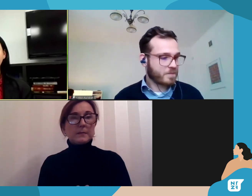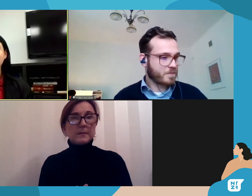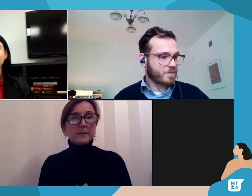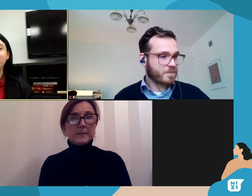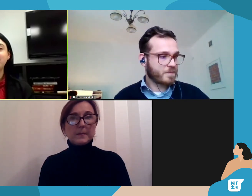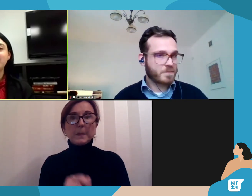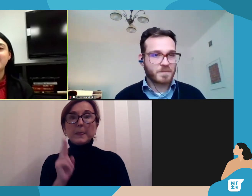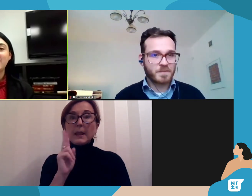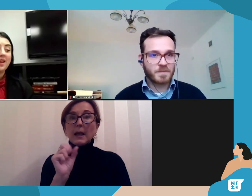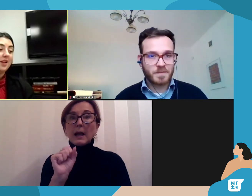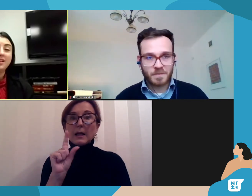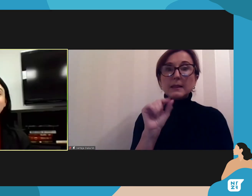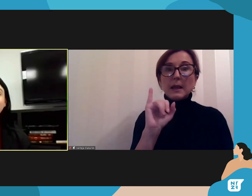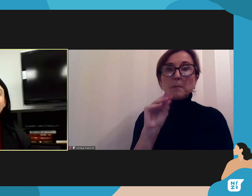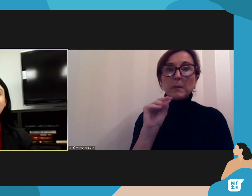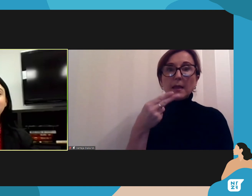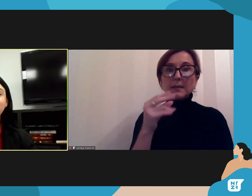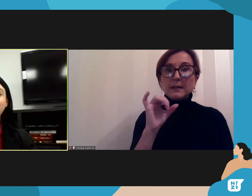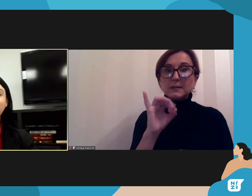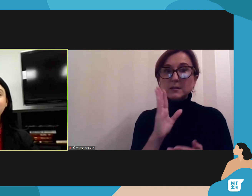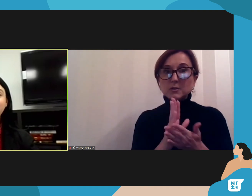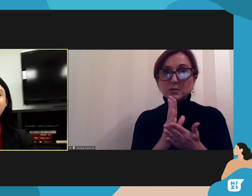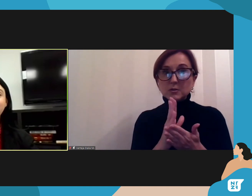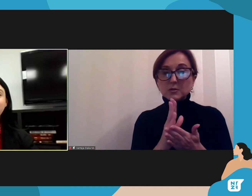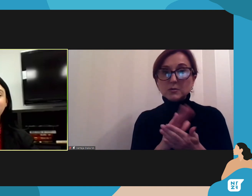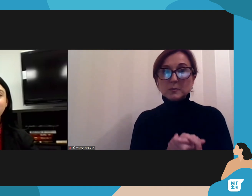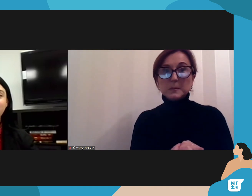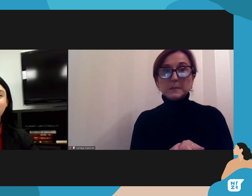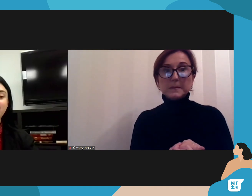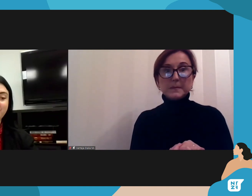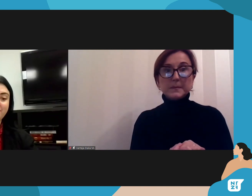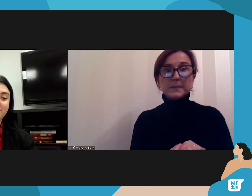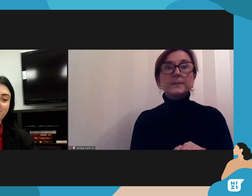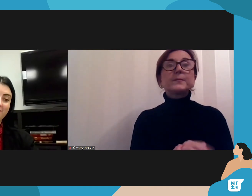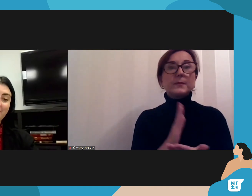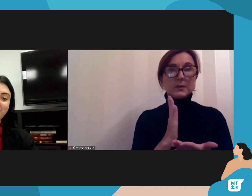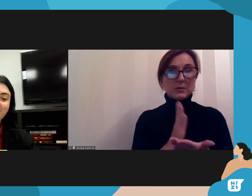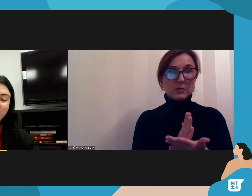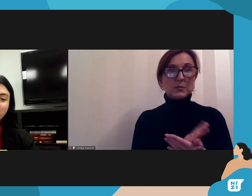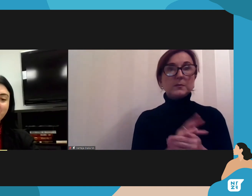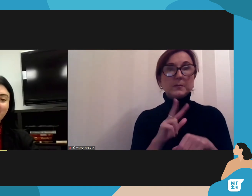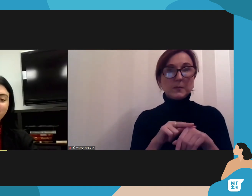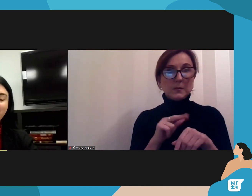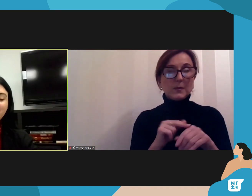Kundrat. Would Mr. Kanapienis like to intervene?